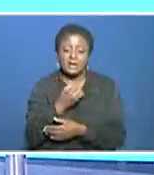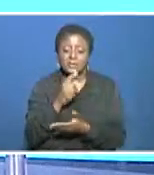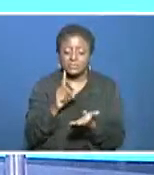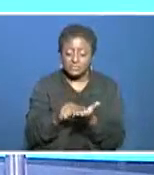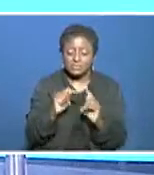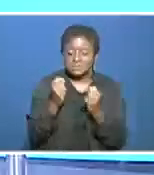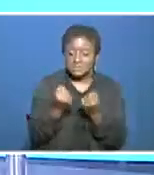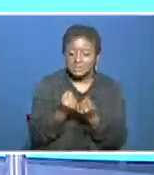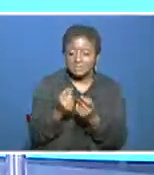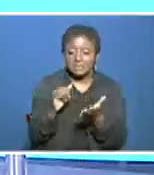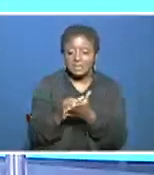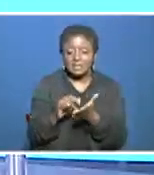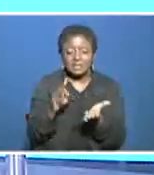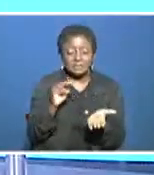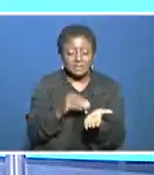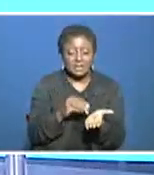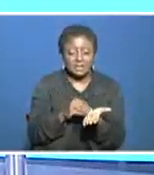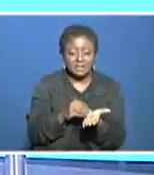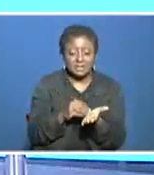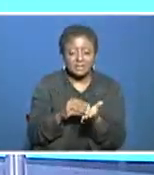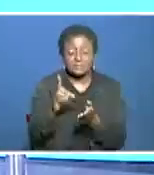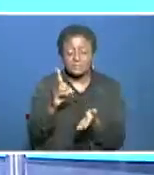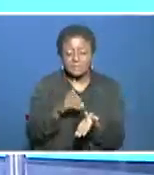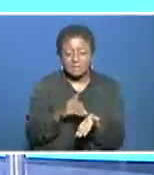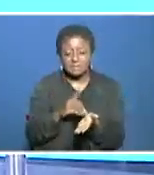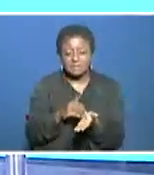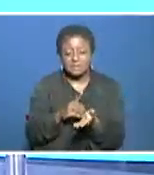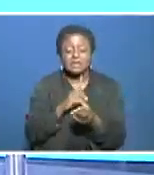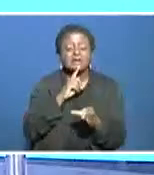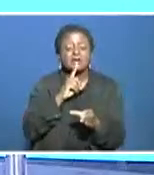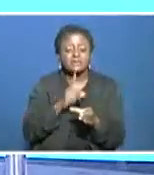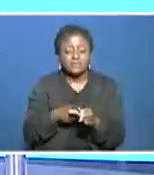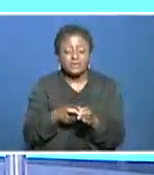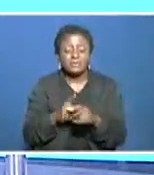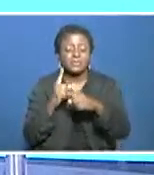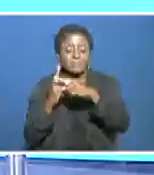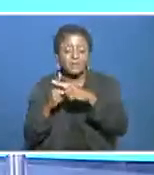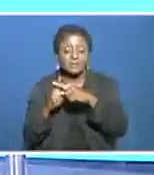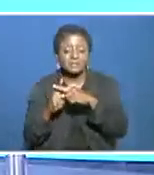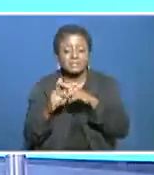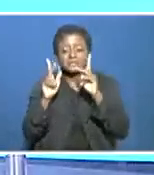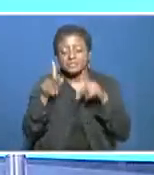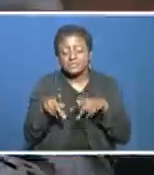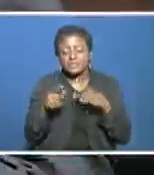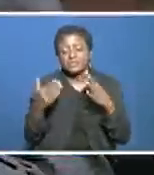that a medical practitioner confirmed the positive case through a blood sample.